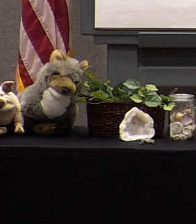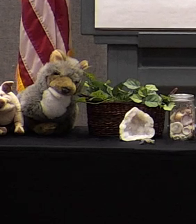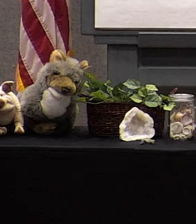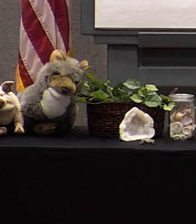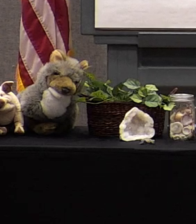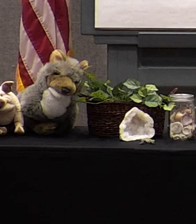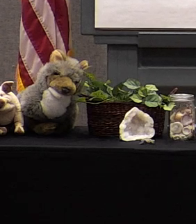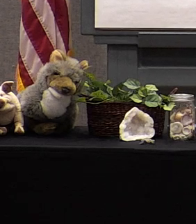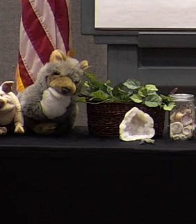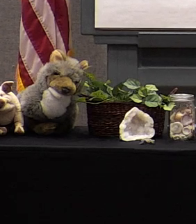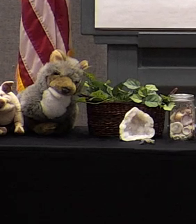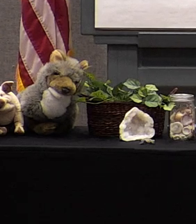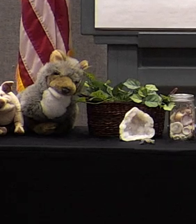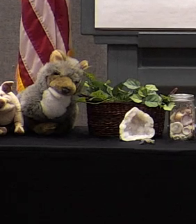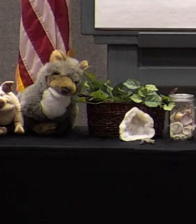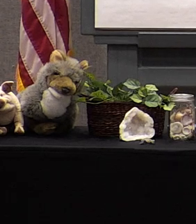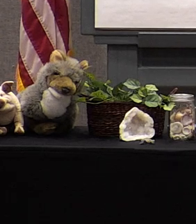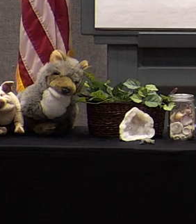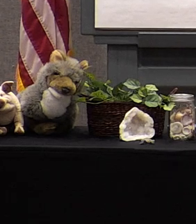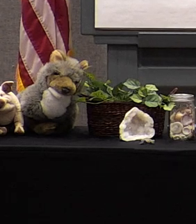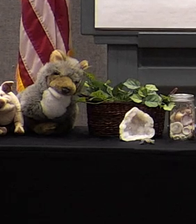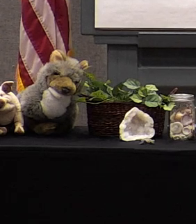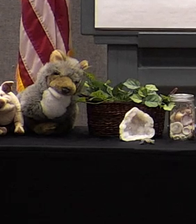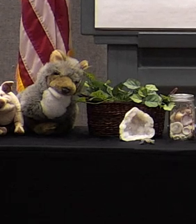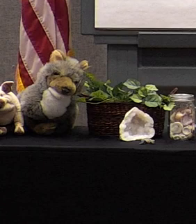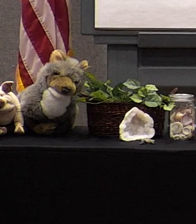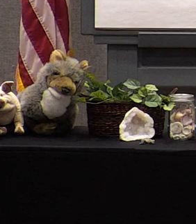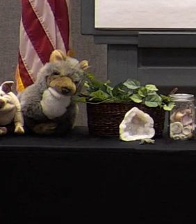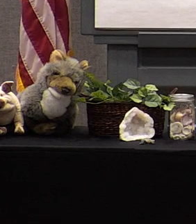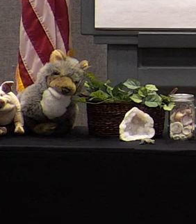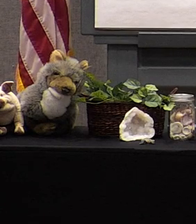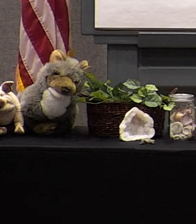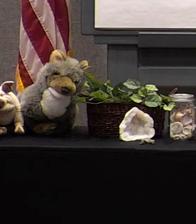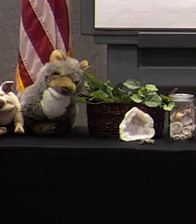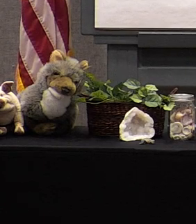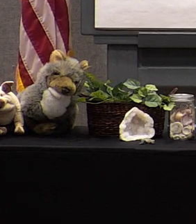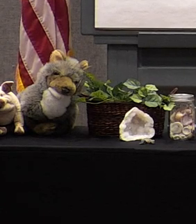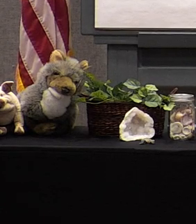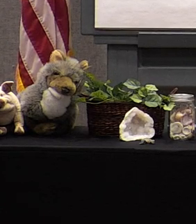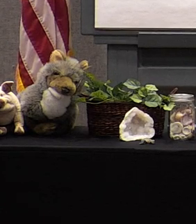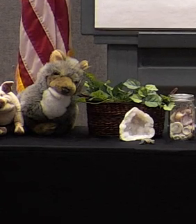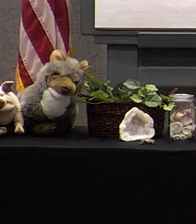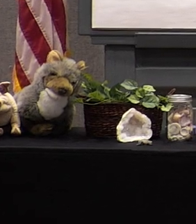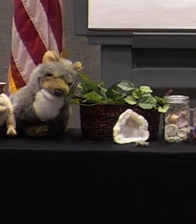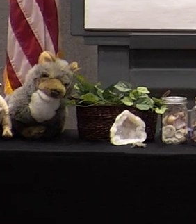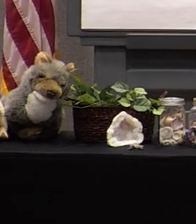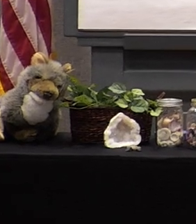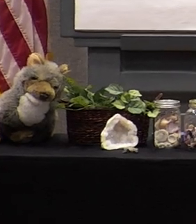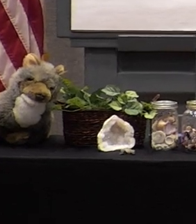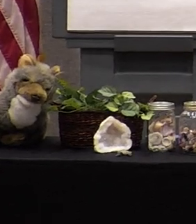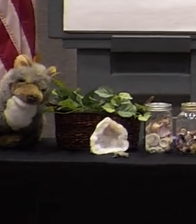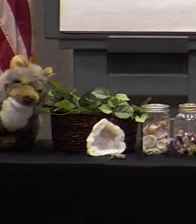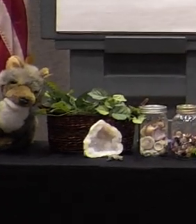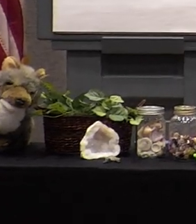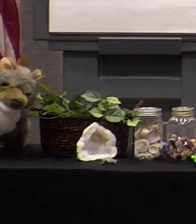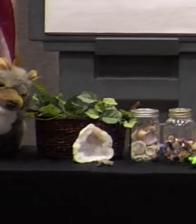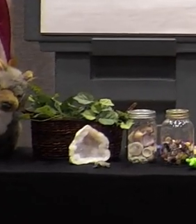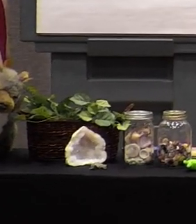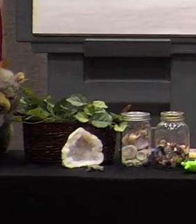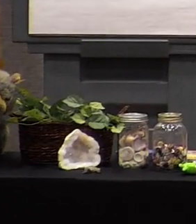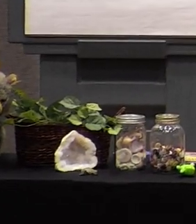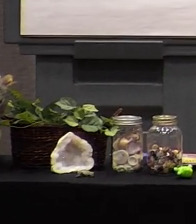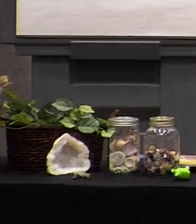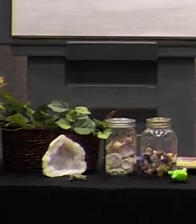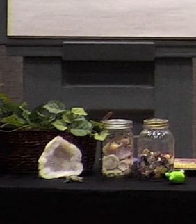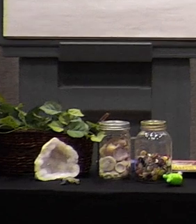Hola, buenos días a todos. Hola otra vez. Me llamo señora Torres. Gracias por pasar